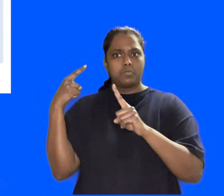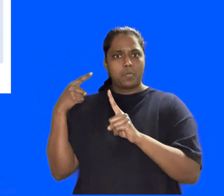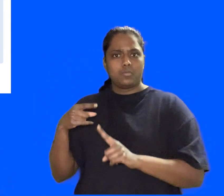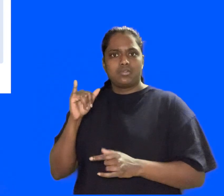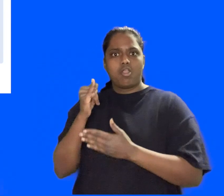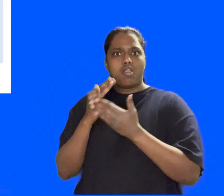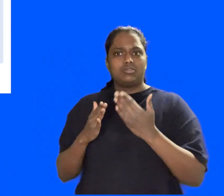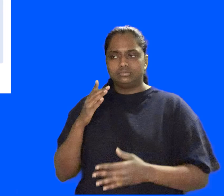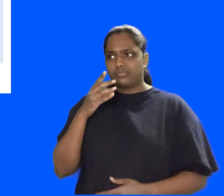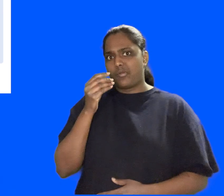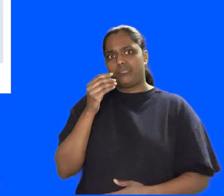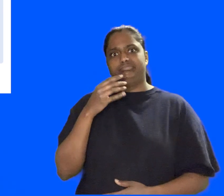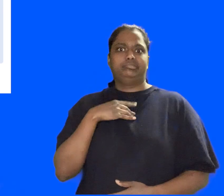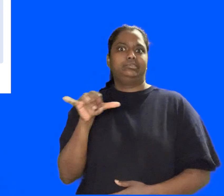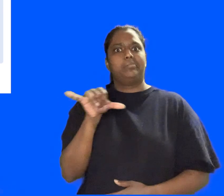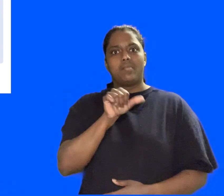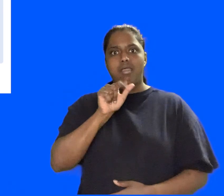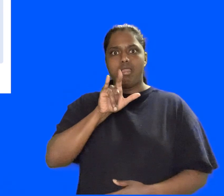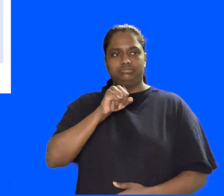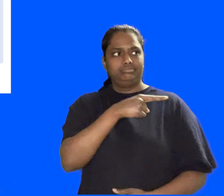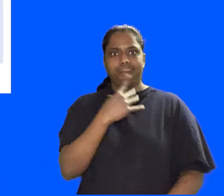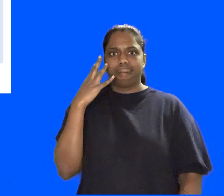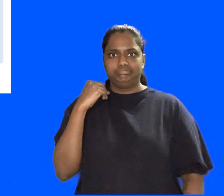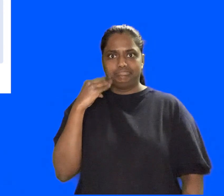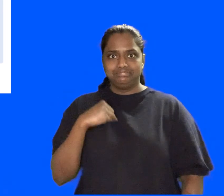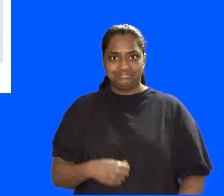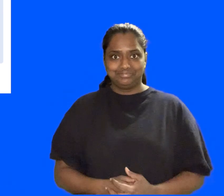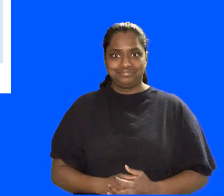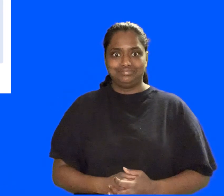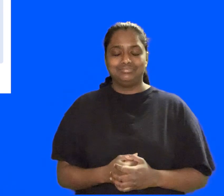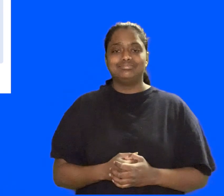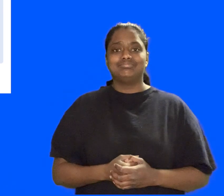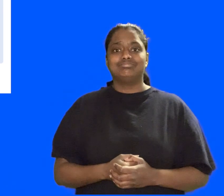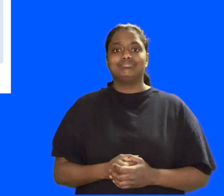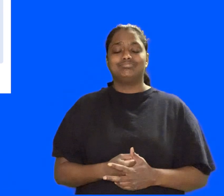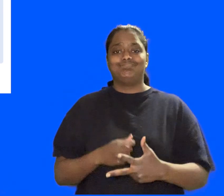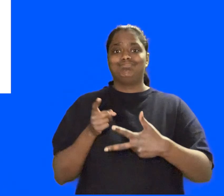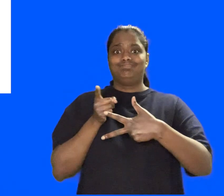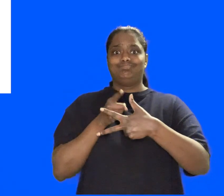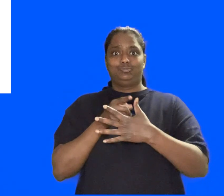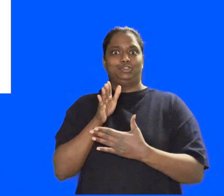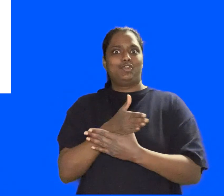journey in more detail and how they solve the pain points that artists like Ali experience.